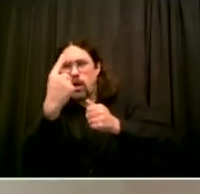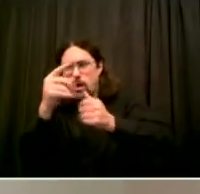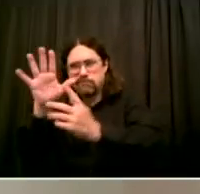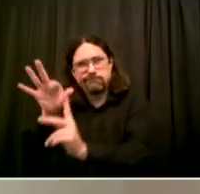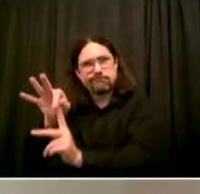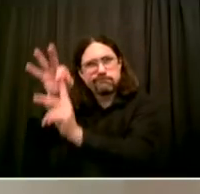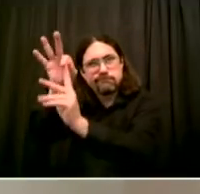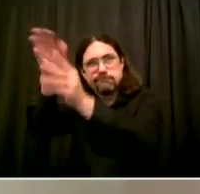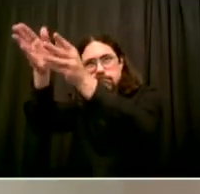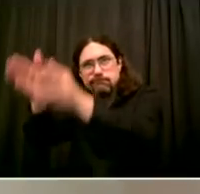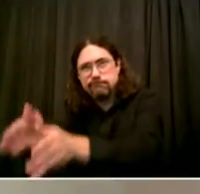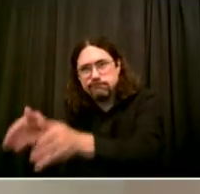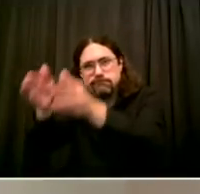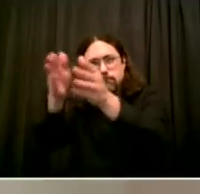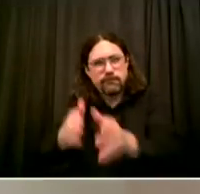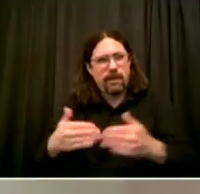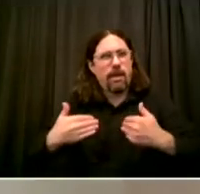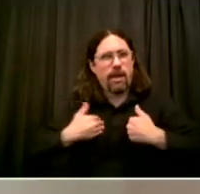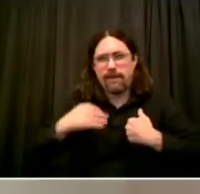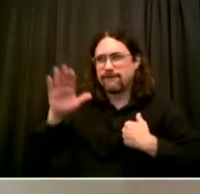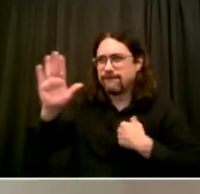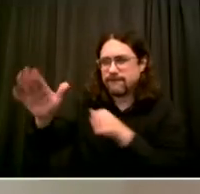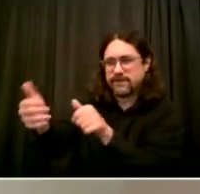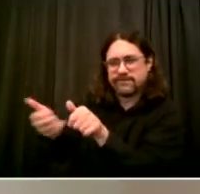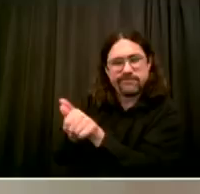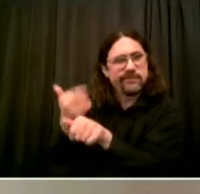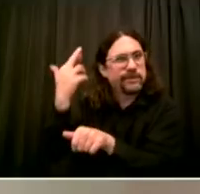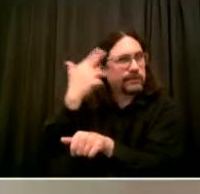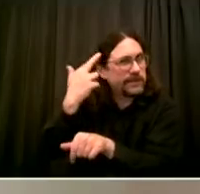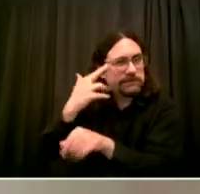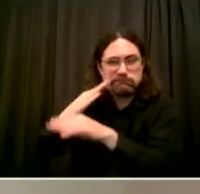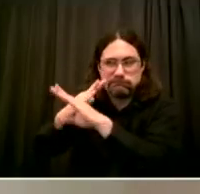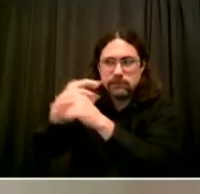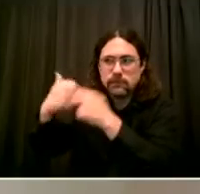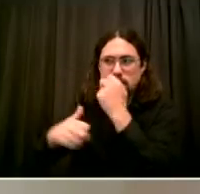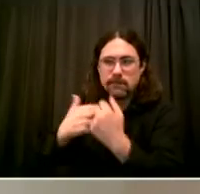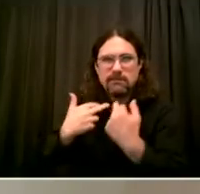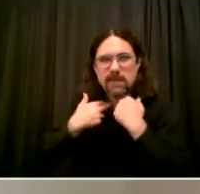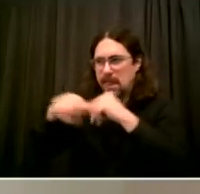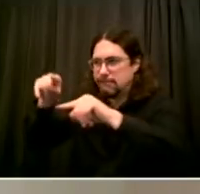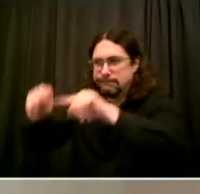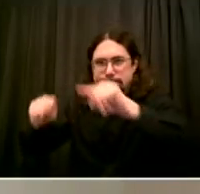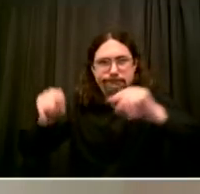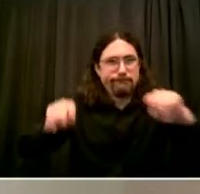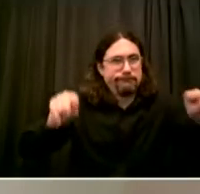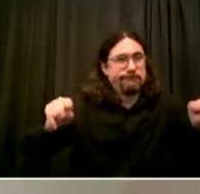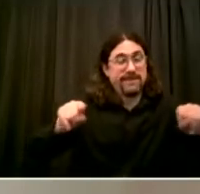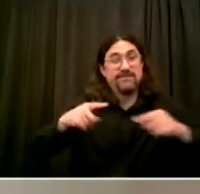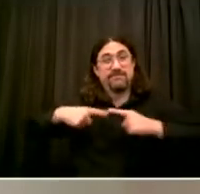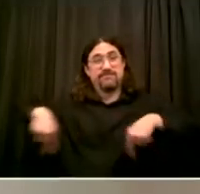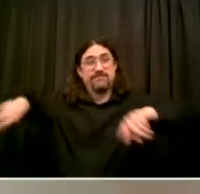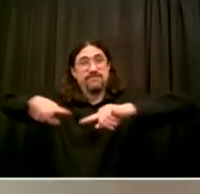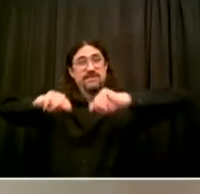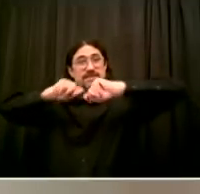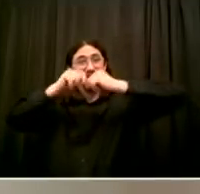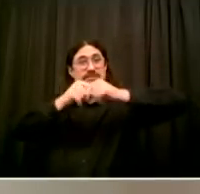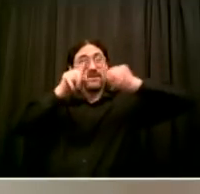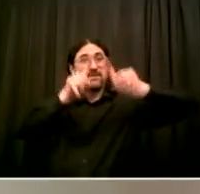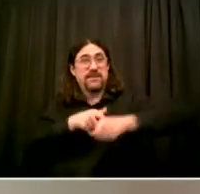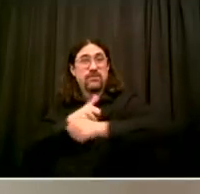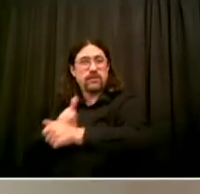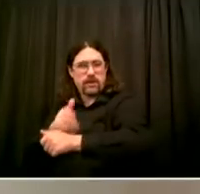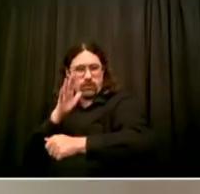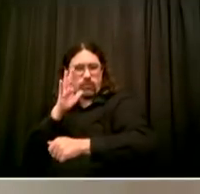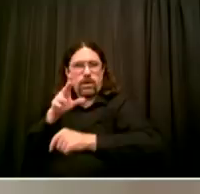time-limited period that is going to enable us to reopen the city and have them get back to their families and their communities. And so it's the investment in things like food in